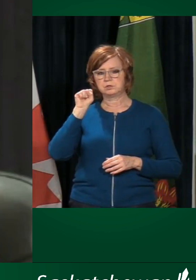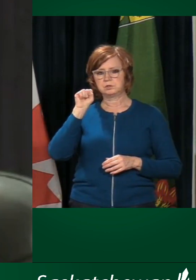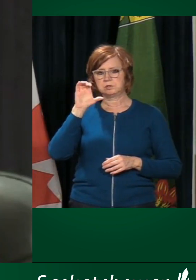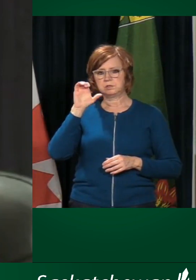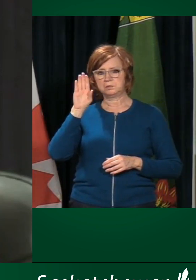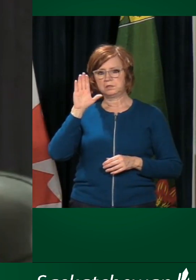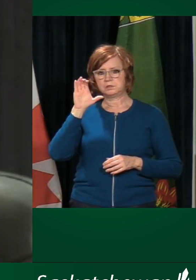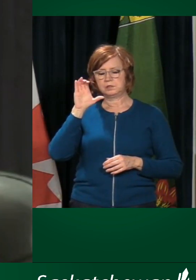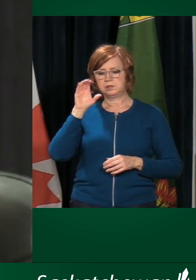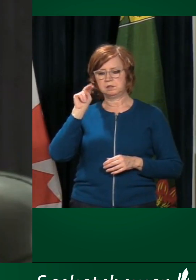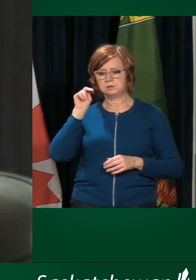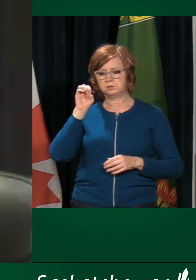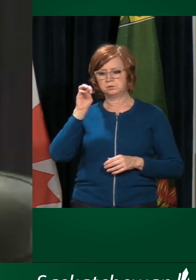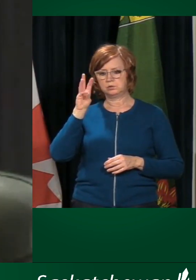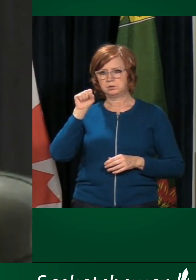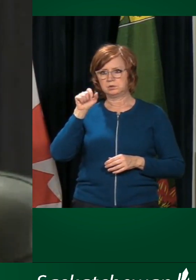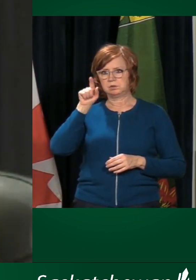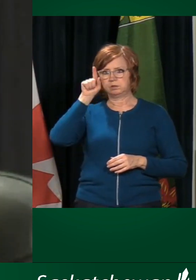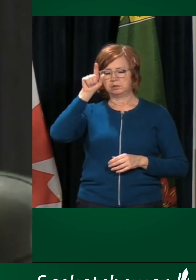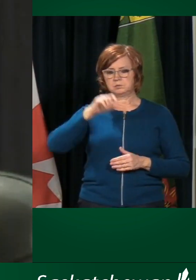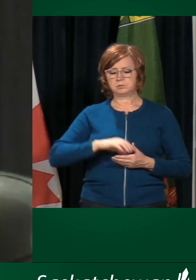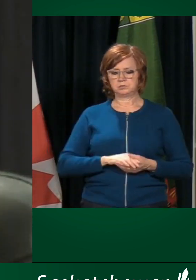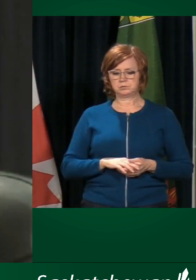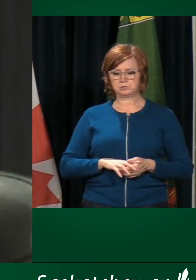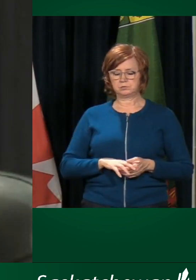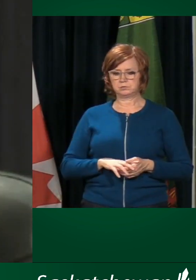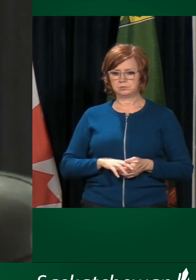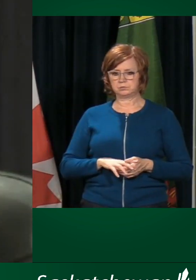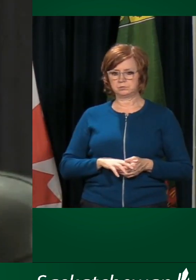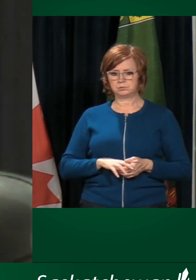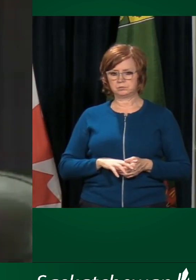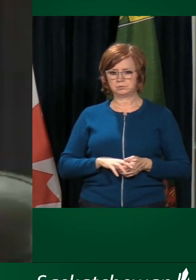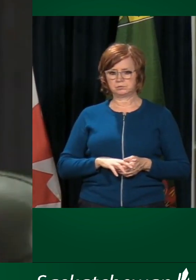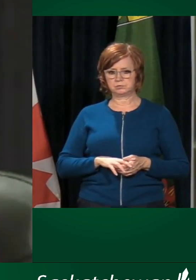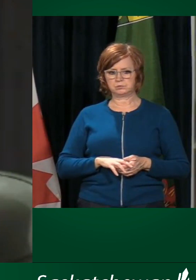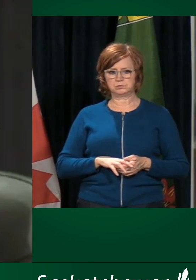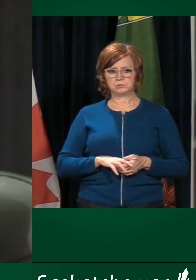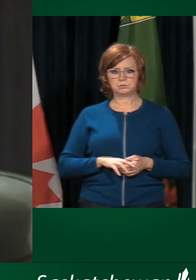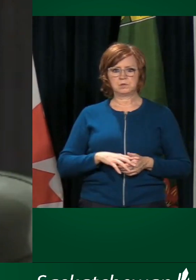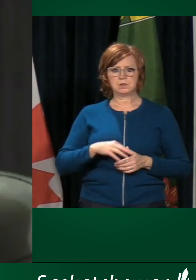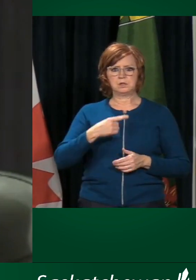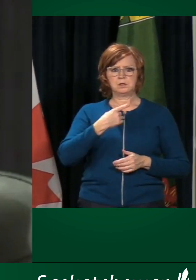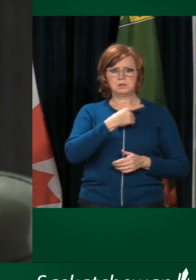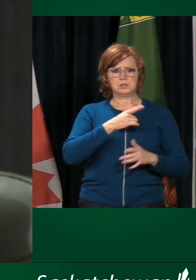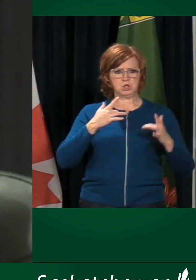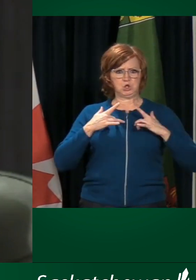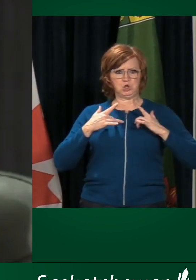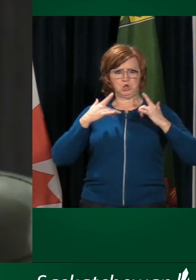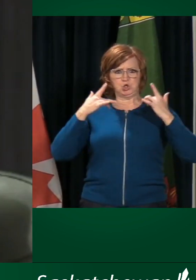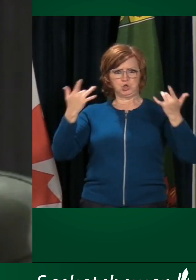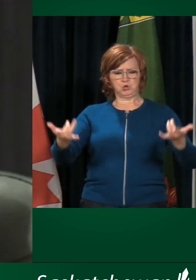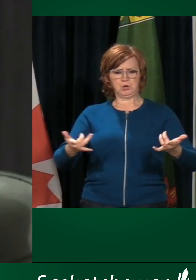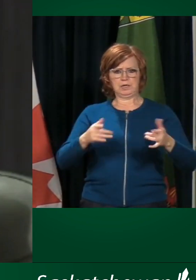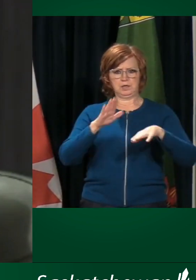Hi, I wanted to ask about the early warning strategy mentioned on slide 14. Can you explain what that is?